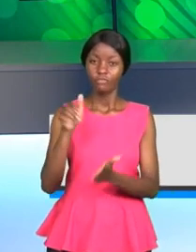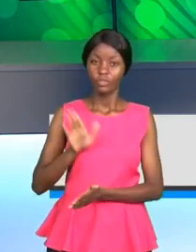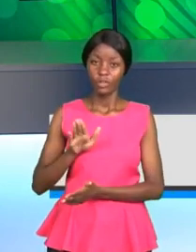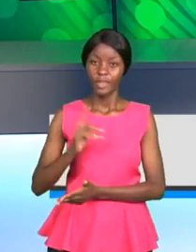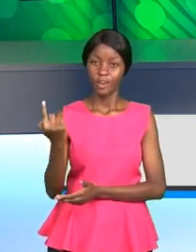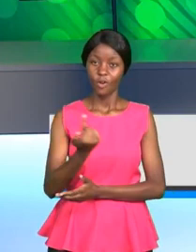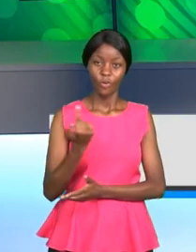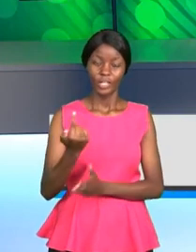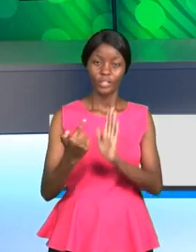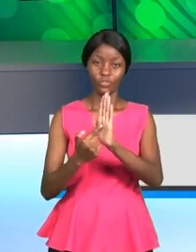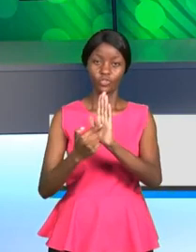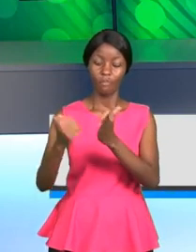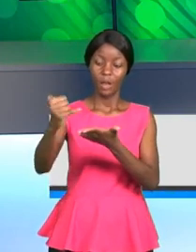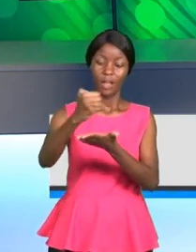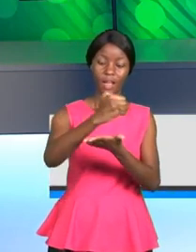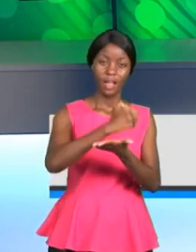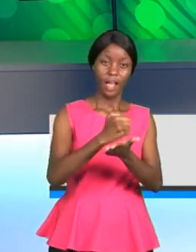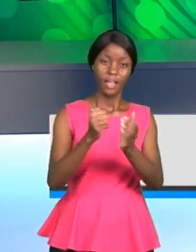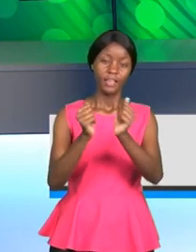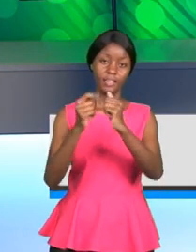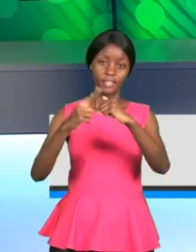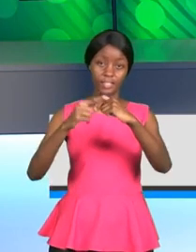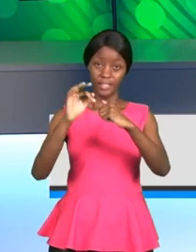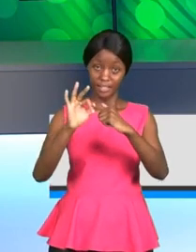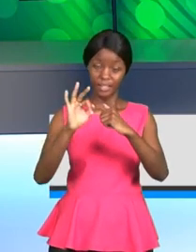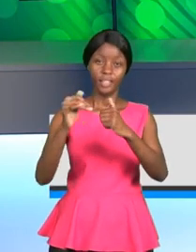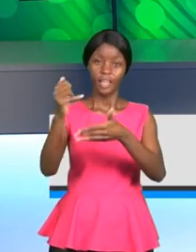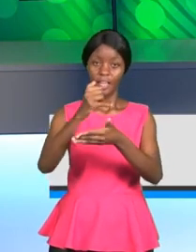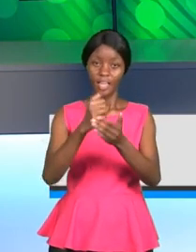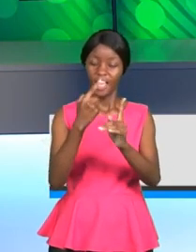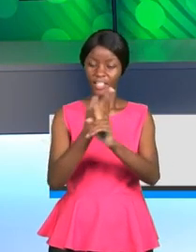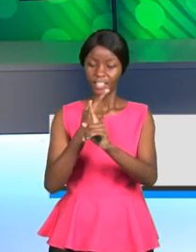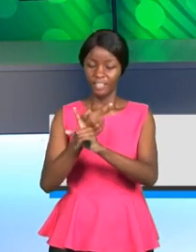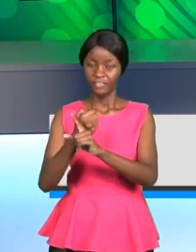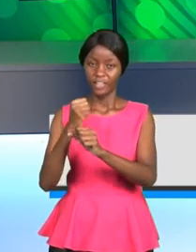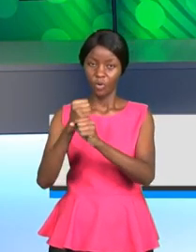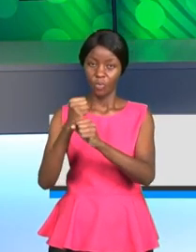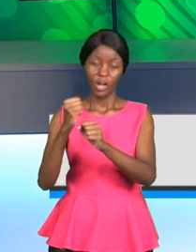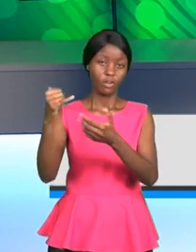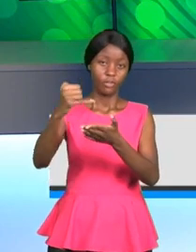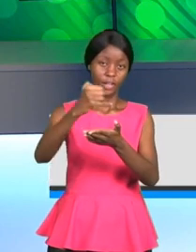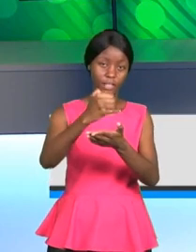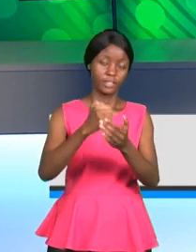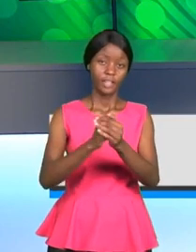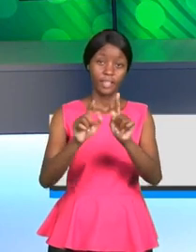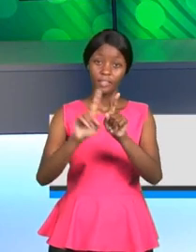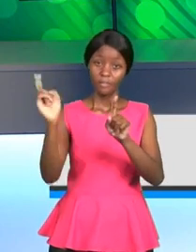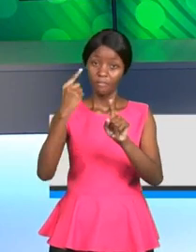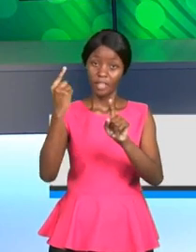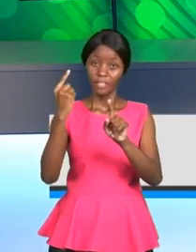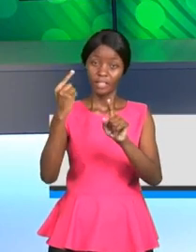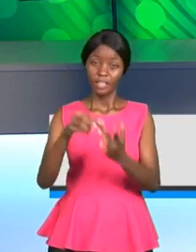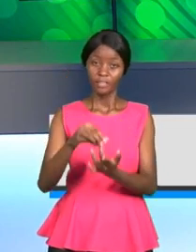showcasing works of 63 painters, filmmakers, videographers, choreographers, performers, and architects as the first of its kind